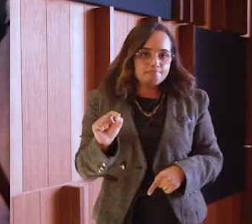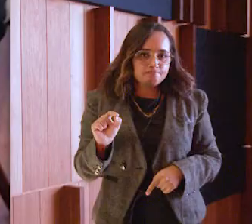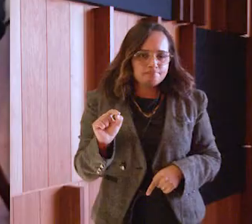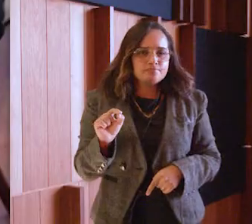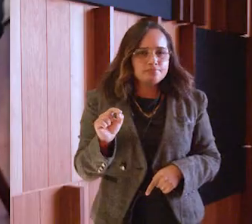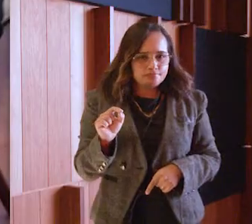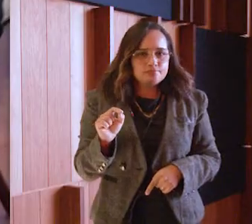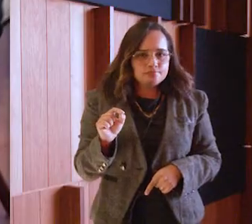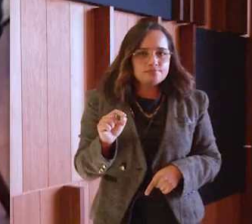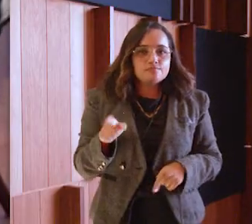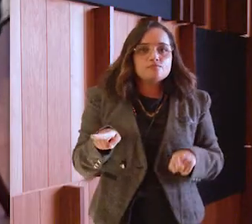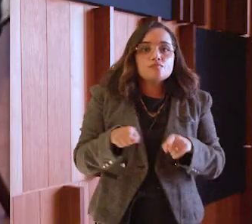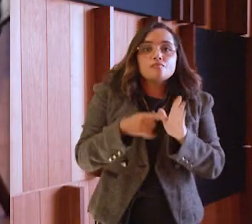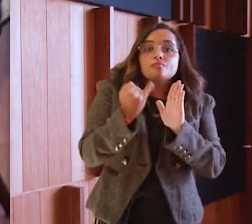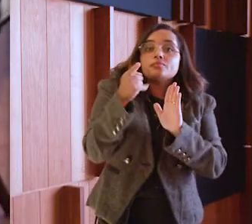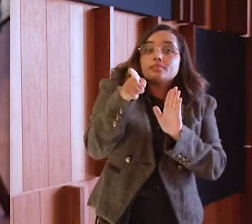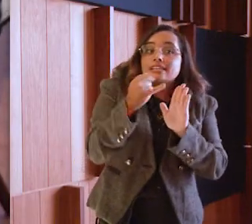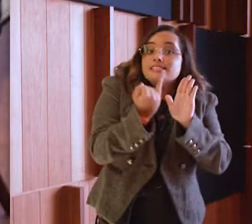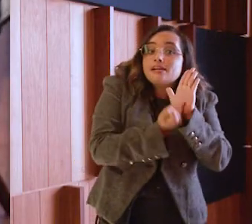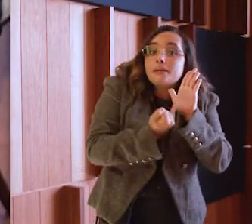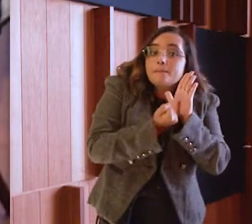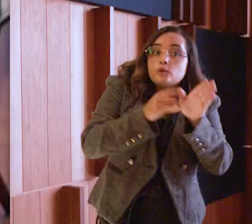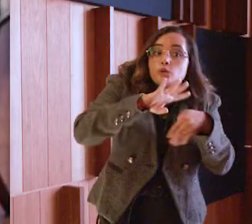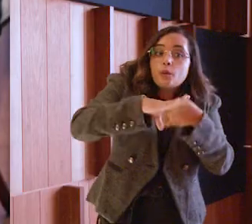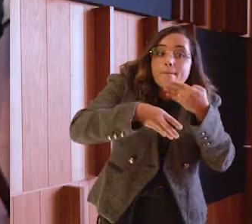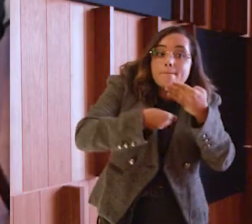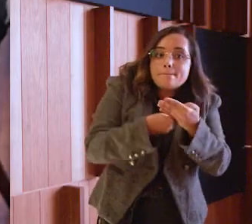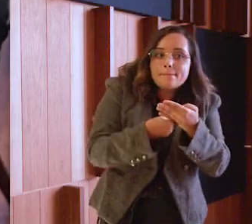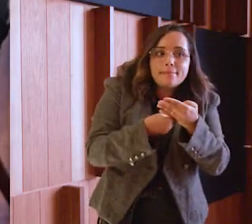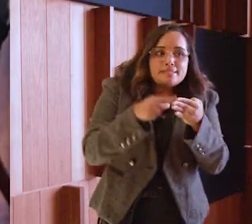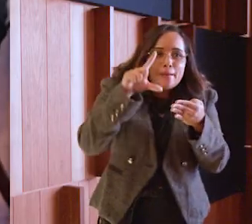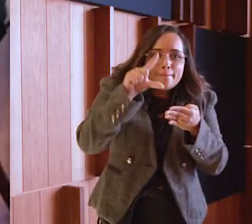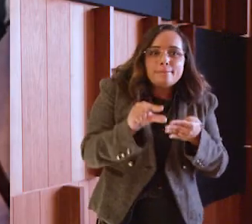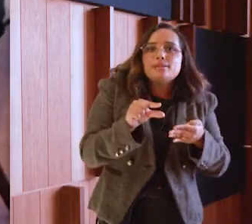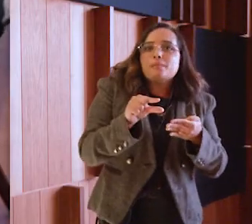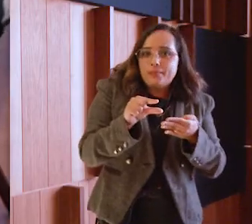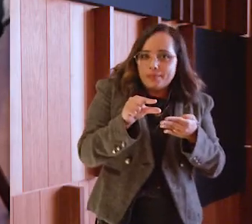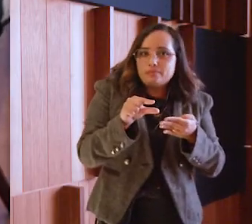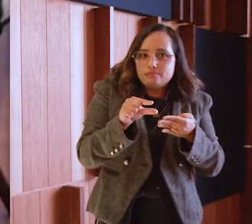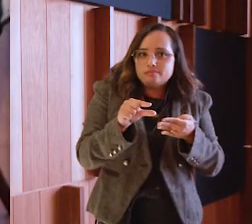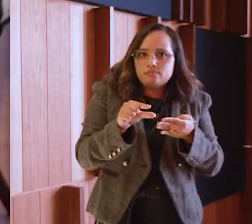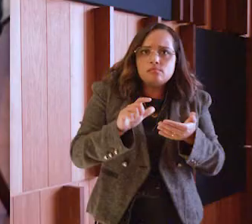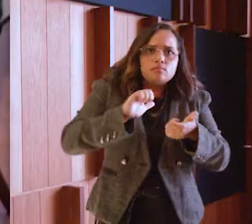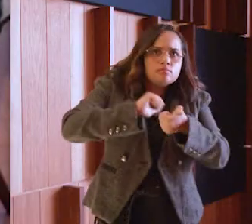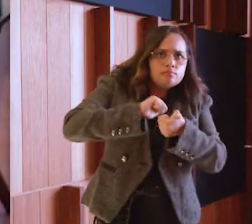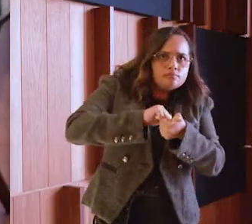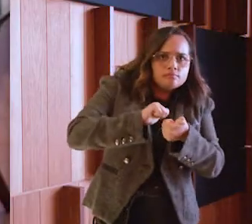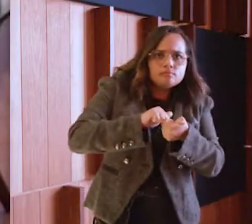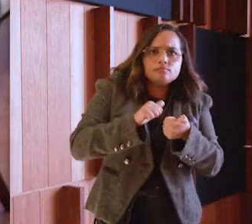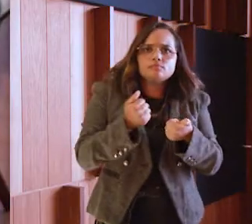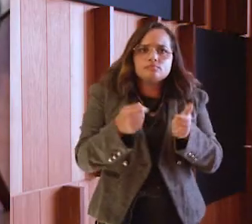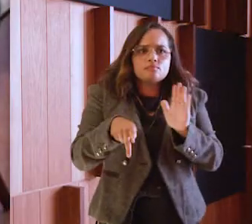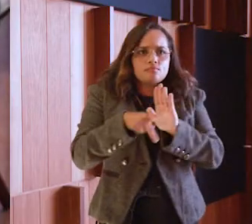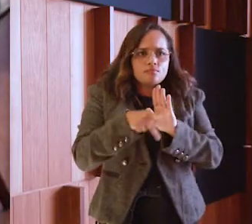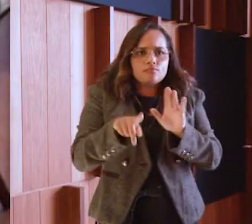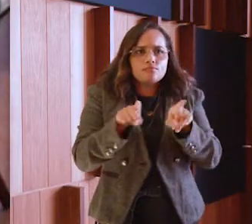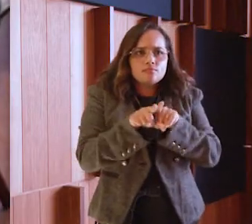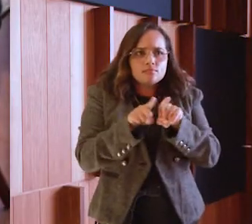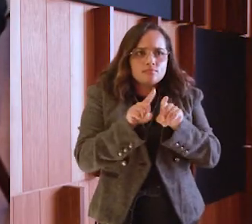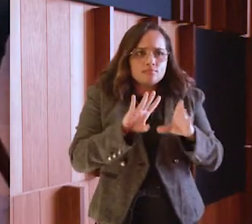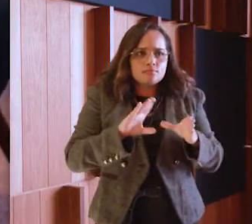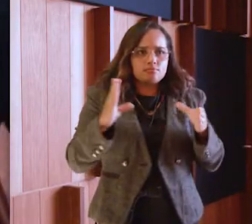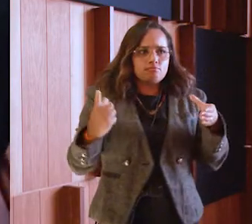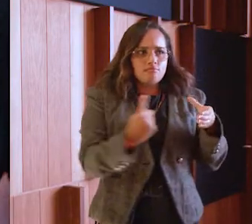Pillar 2 top-up tax from itself. So this is actually applied first in the calculation. A good example of this is Ireland. It